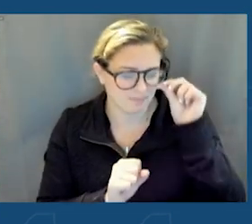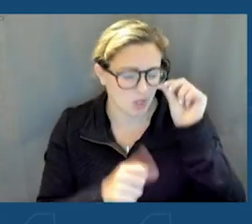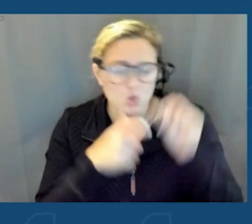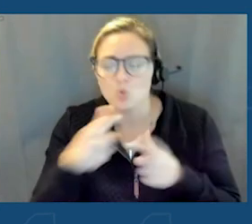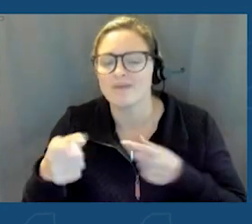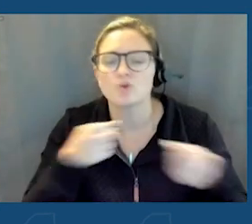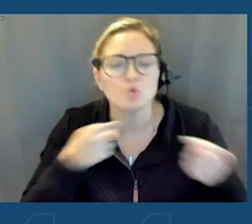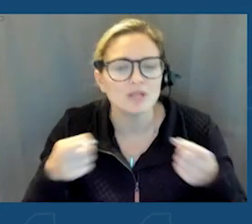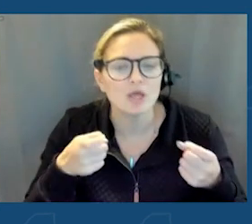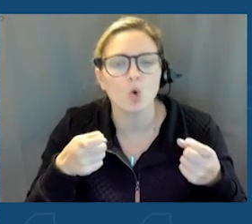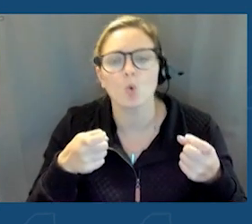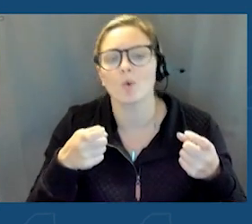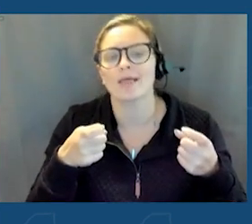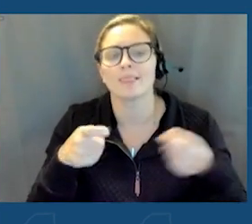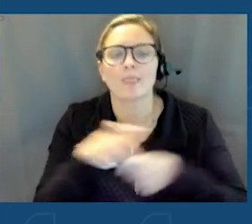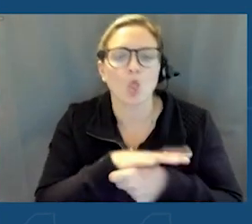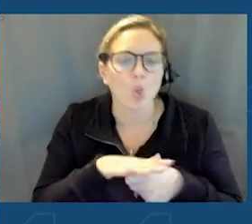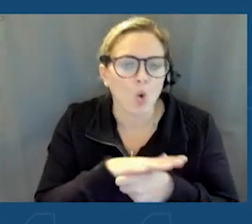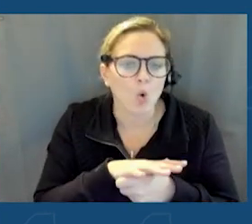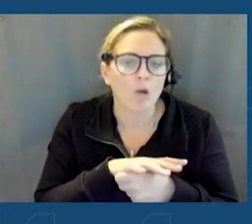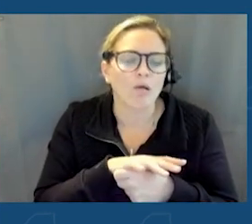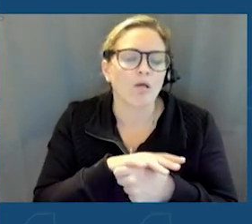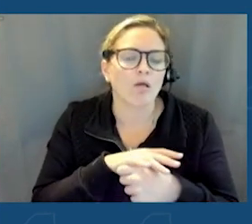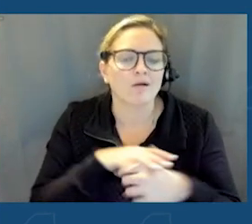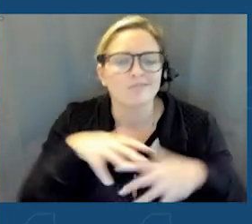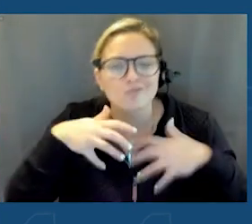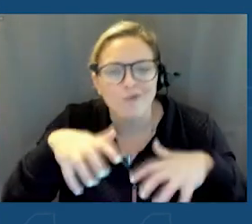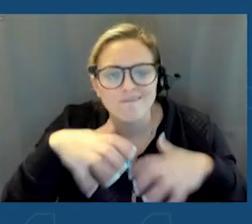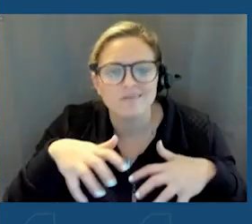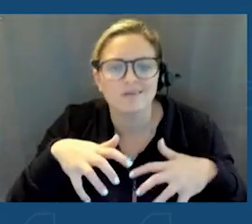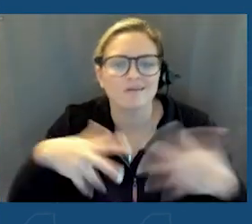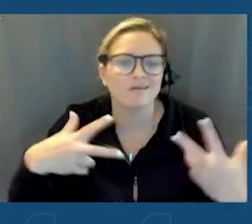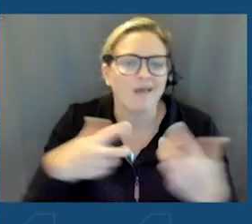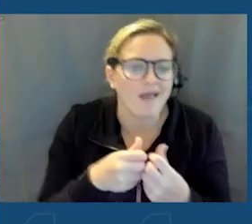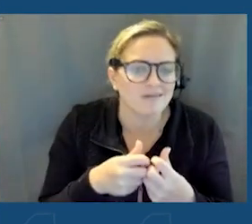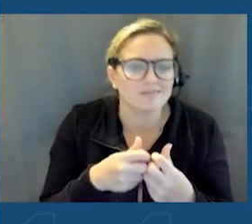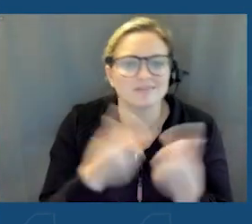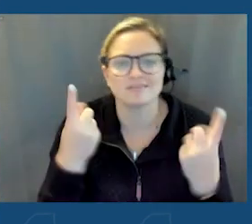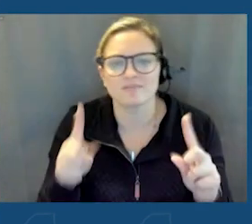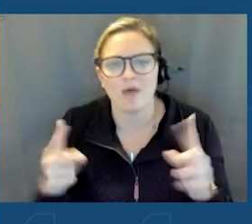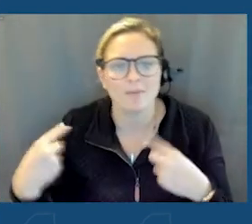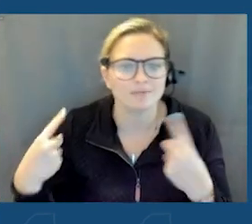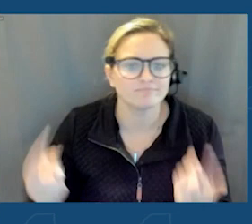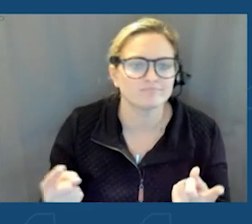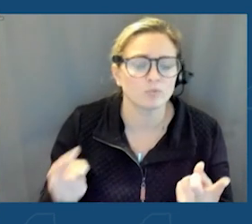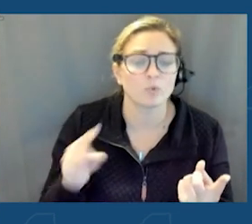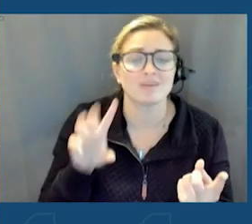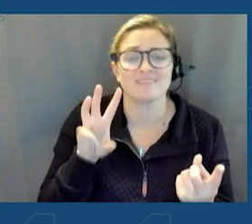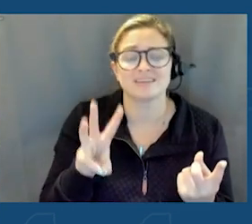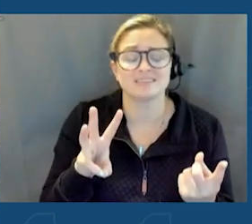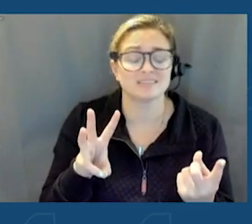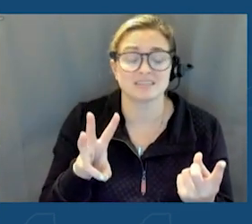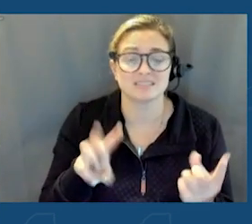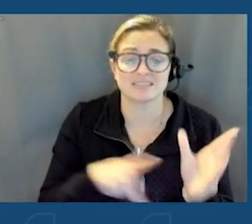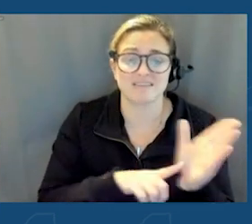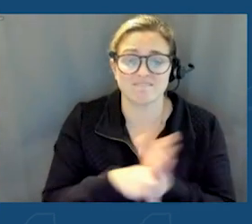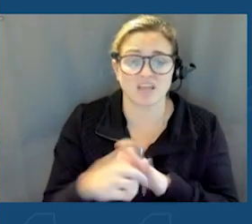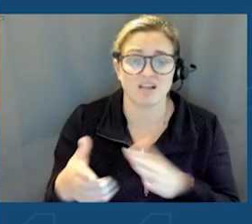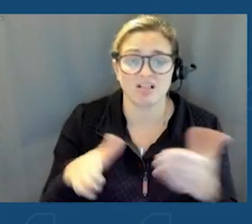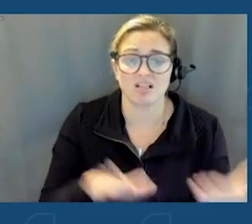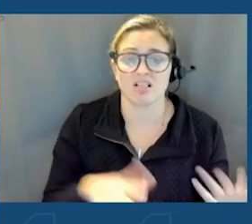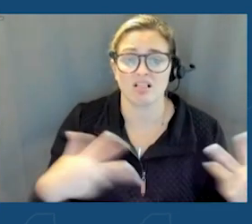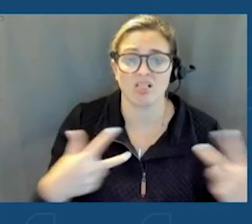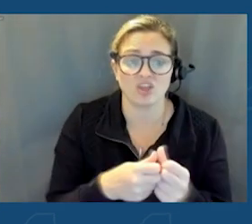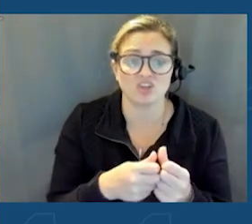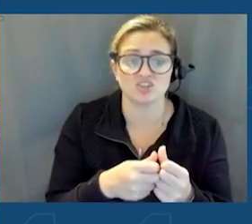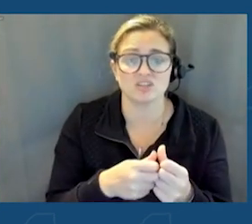local jams, the backups, or even tragic accidents that have happened. We've had over 6 fatal collisions at grade crossings